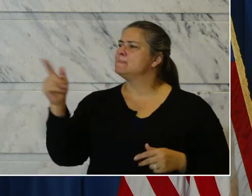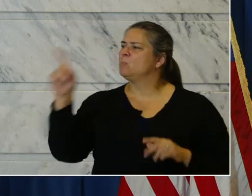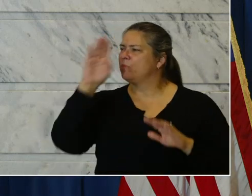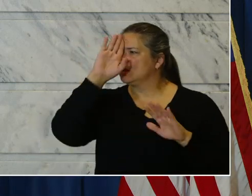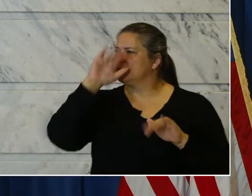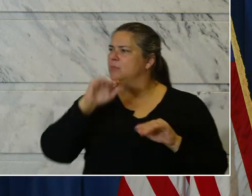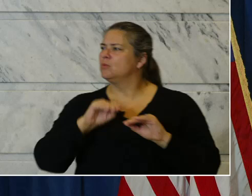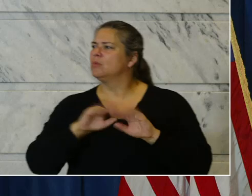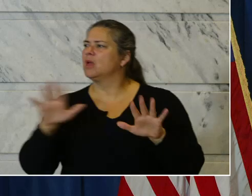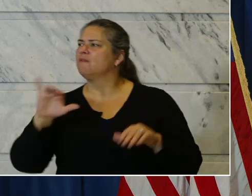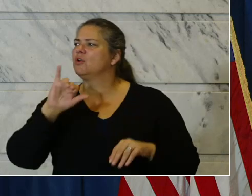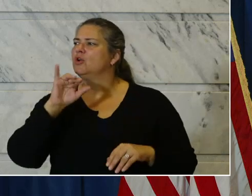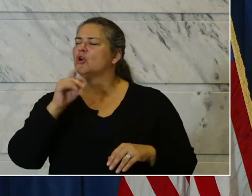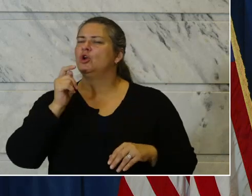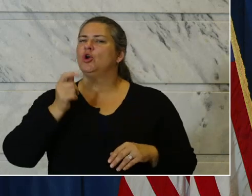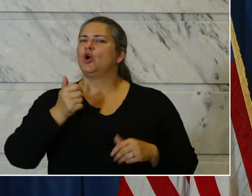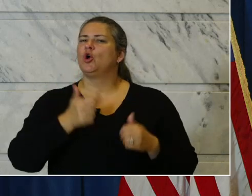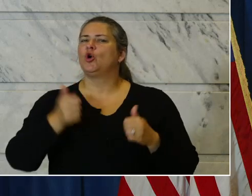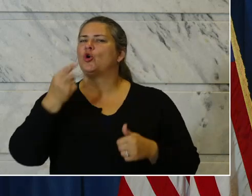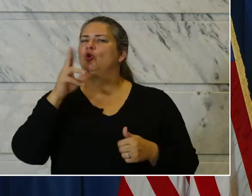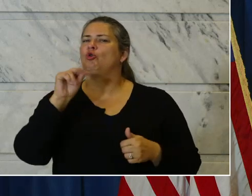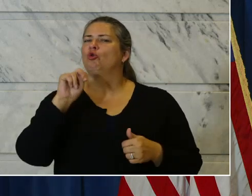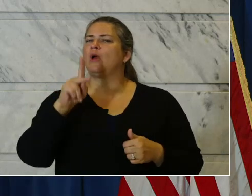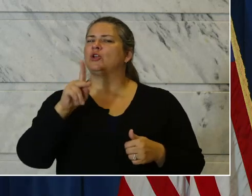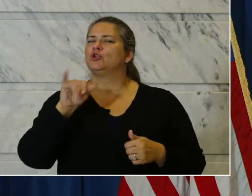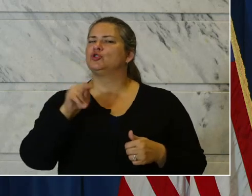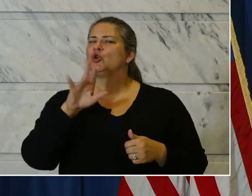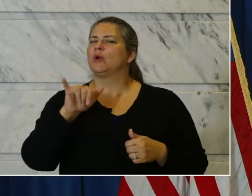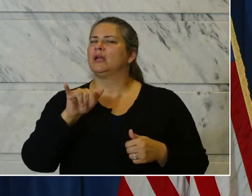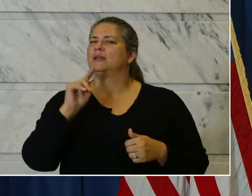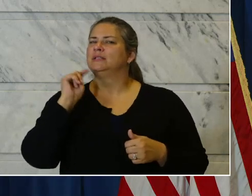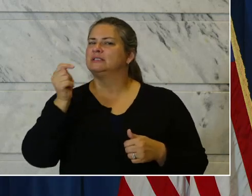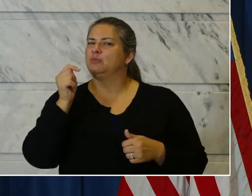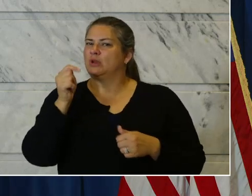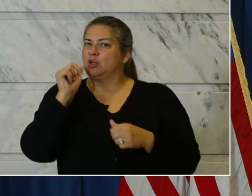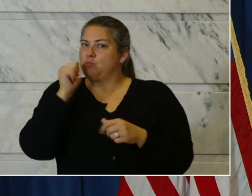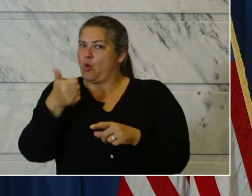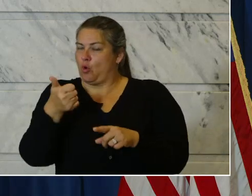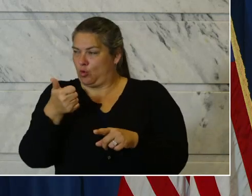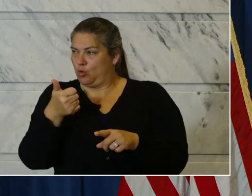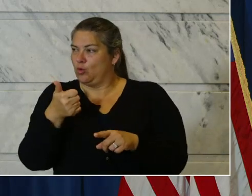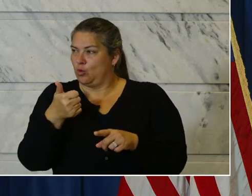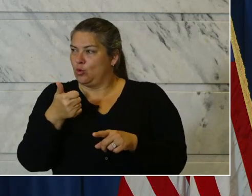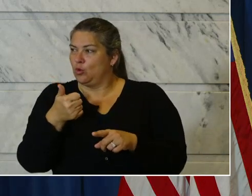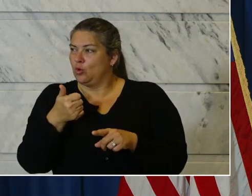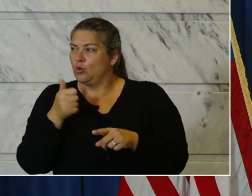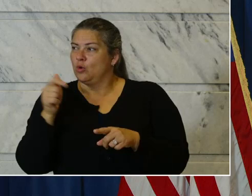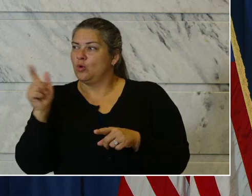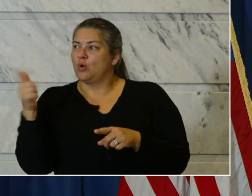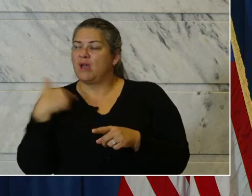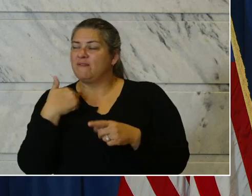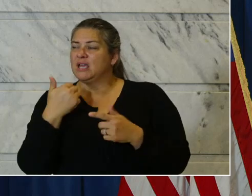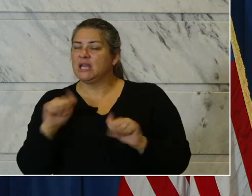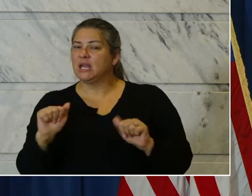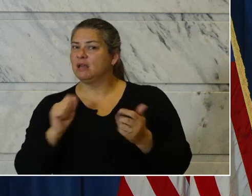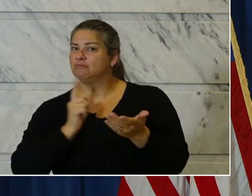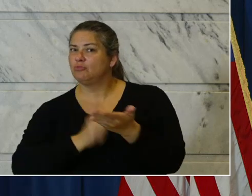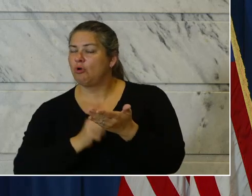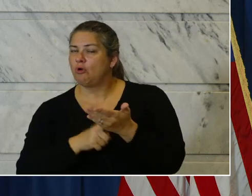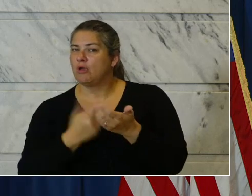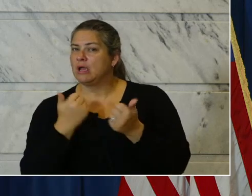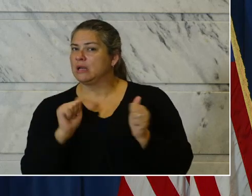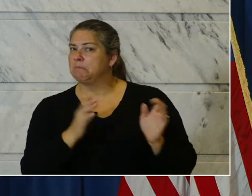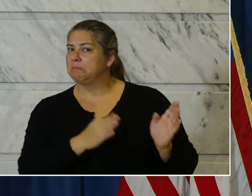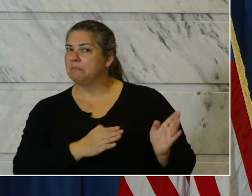the grand jury testimony tomorrow in the Breonna Taylor case, at least anticipated, have you had any talks or any